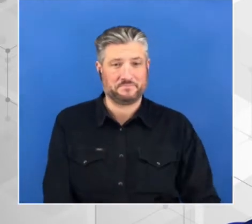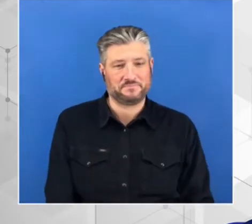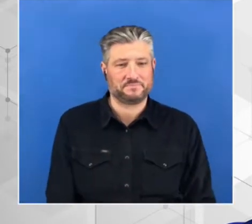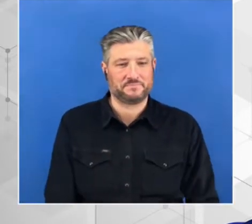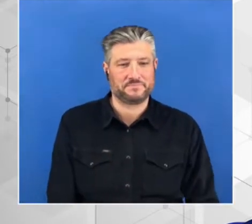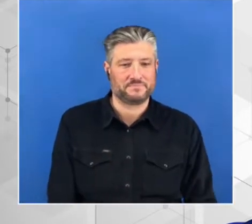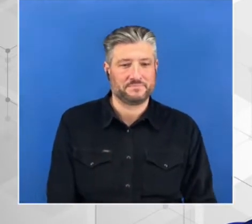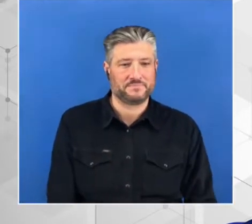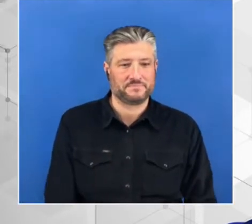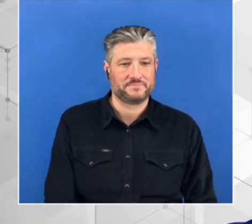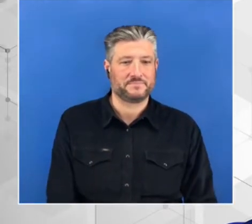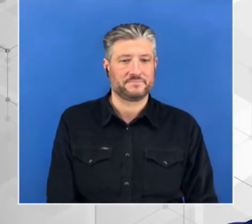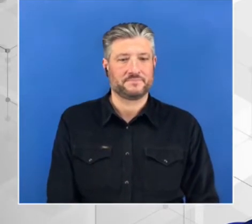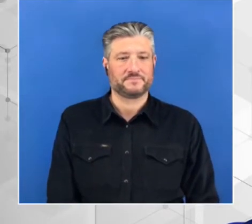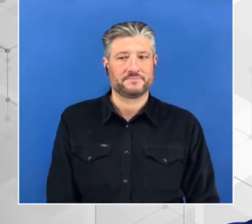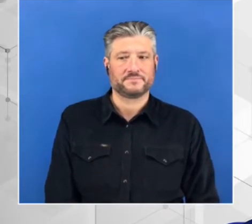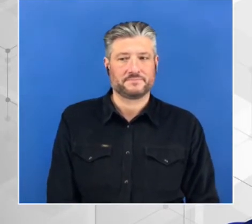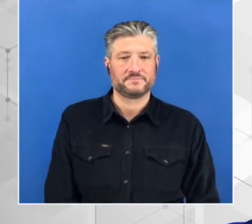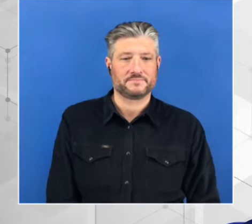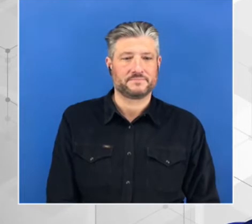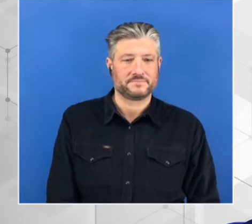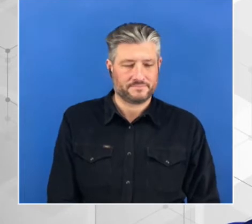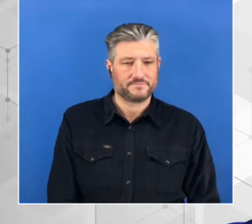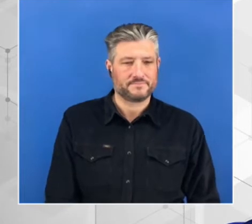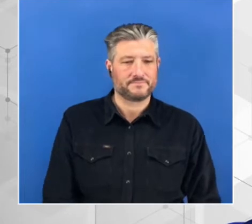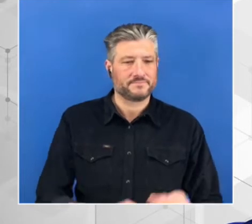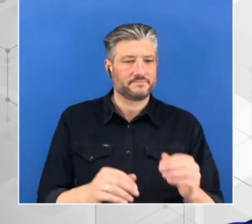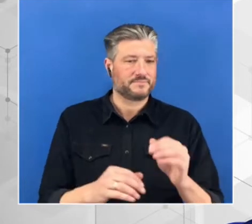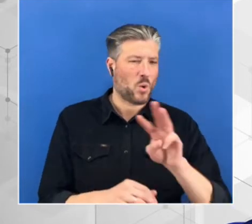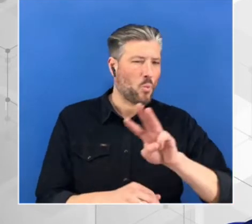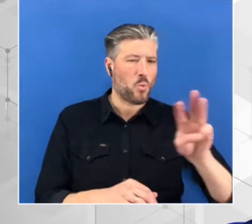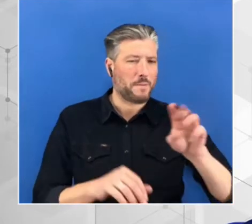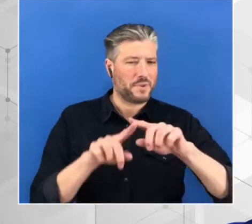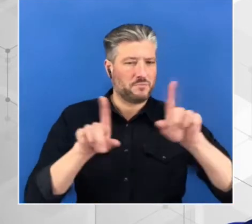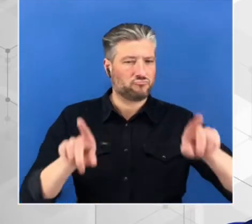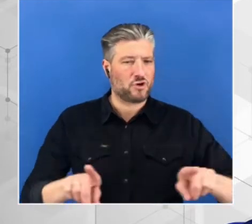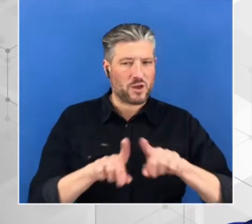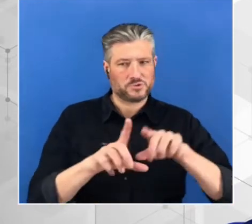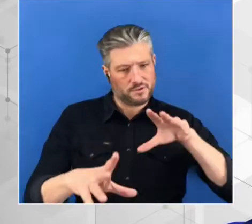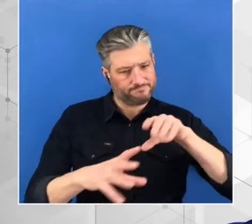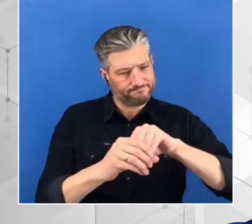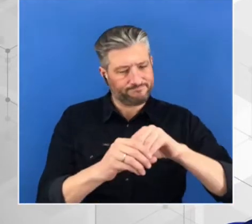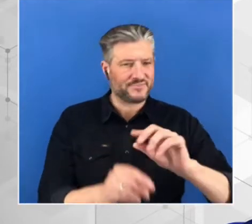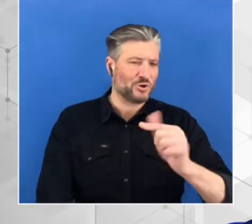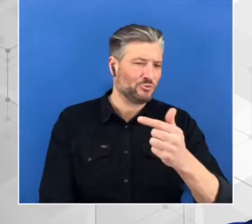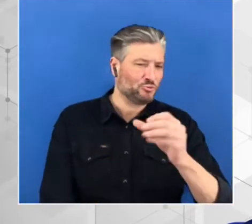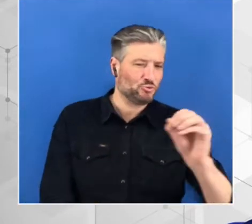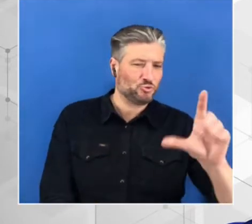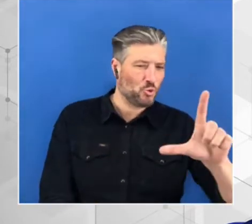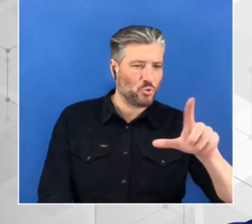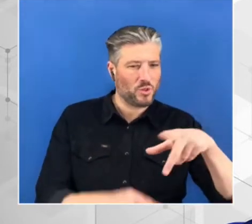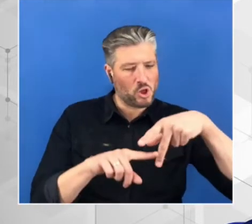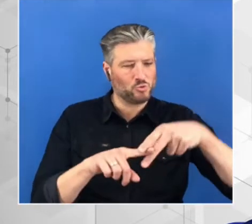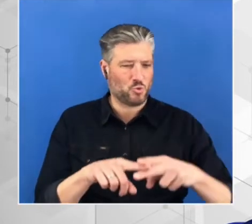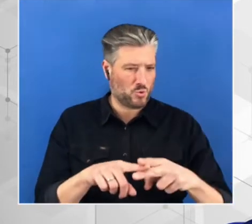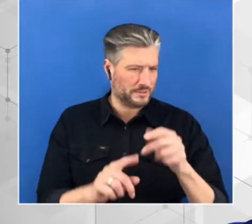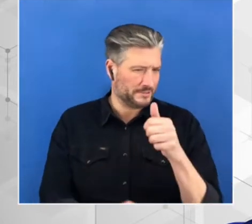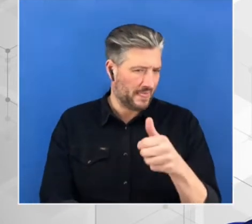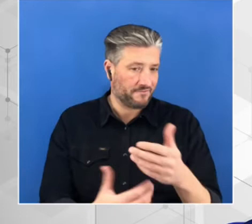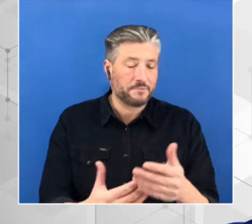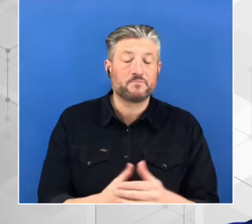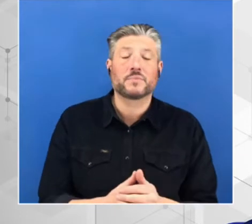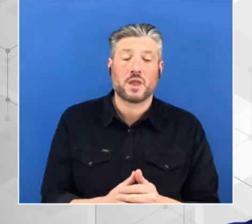this built in. Another interesting built-in tool that Chrome and Firefox